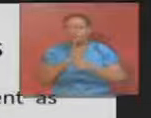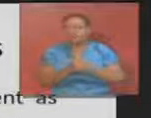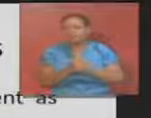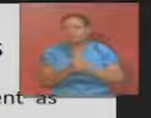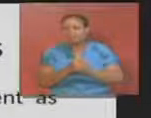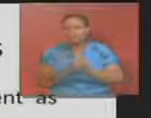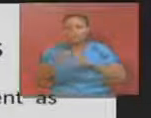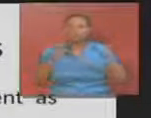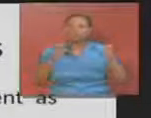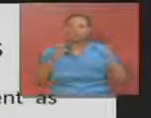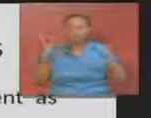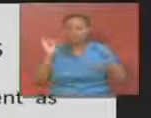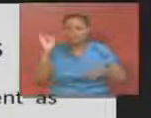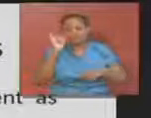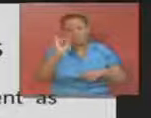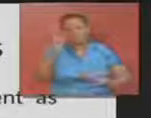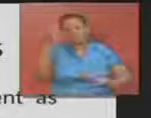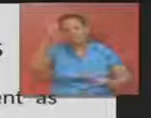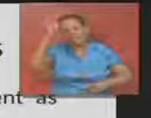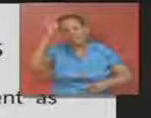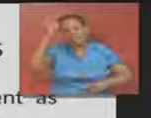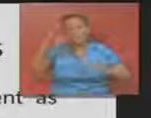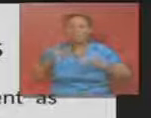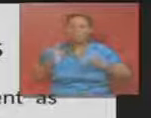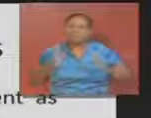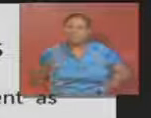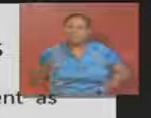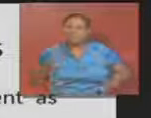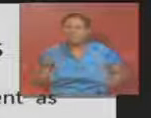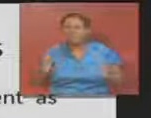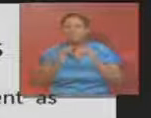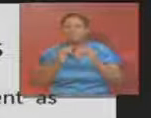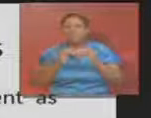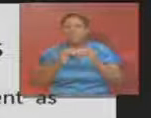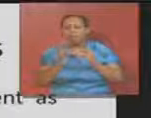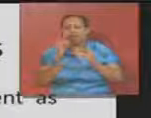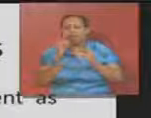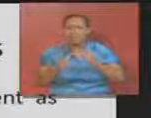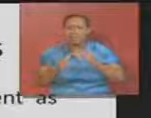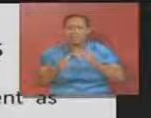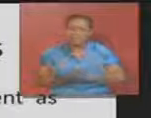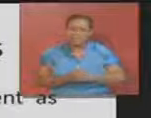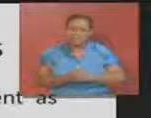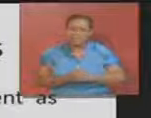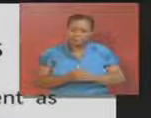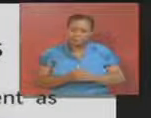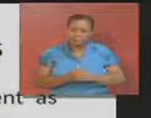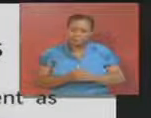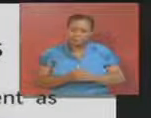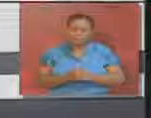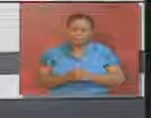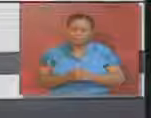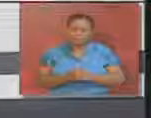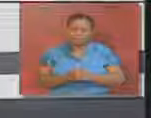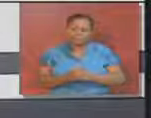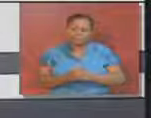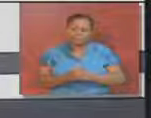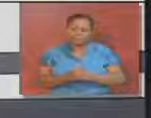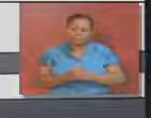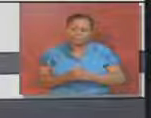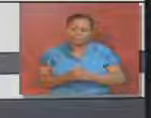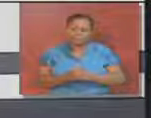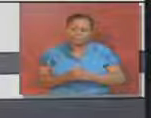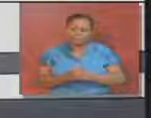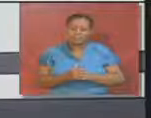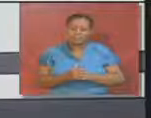stroke. One final thing that I'd like to mention, one more reason why we should aim not to get COVID-19